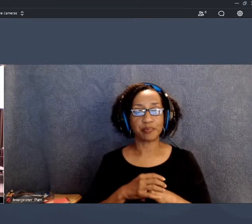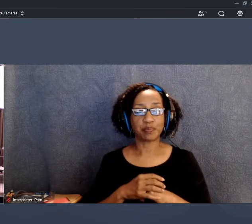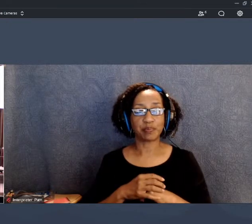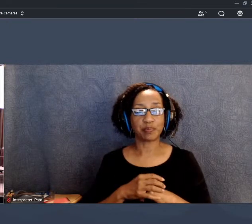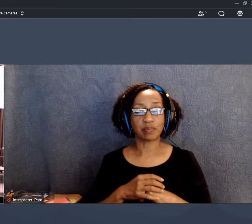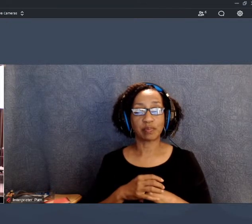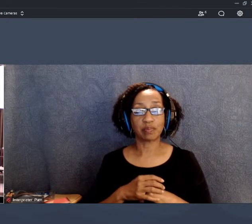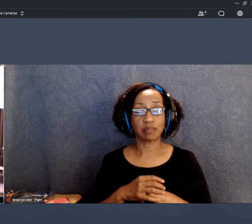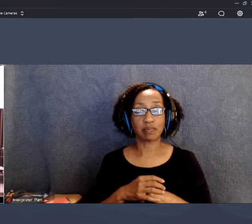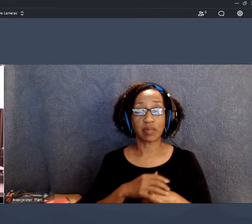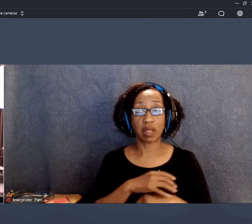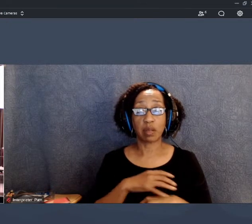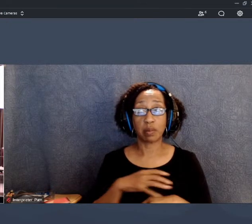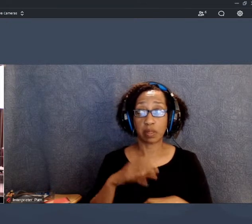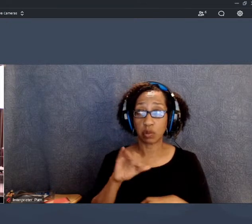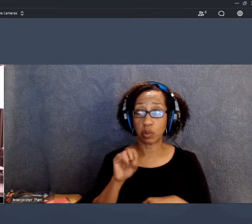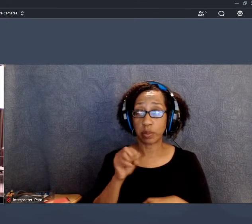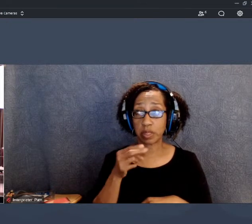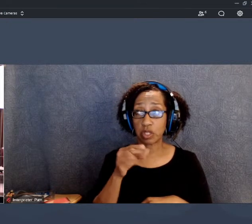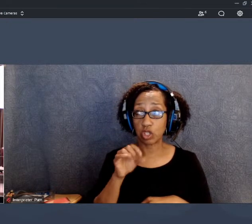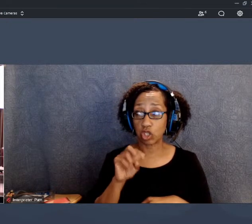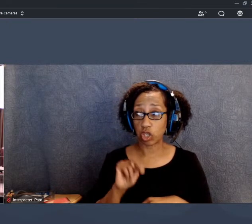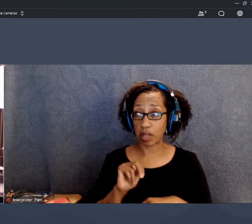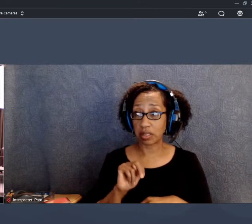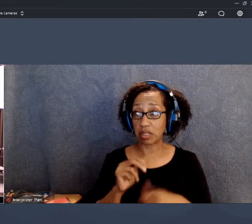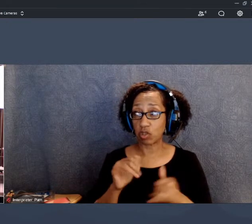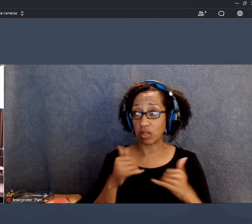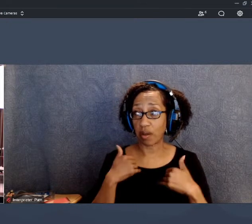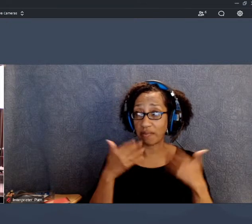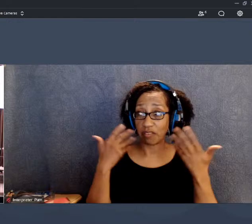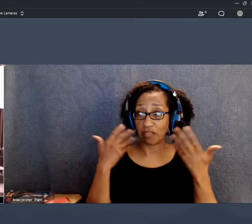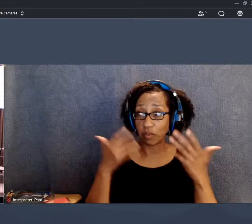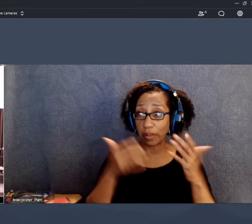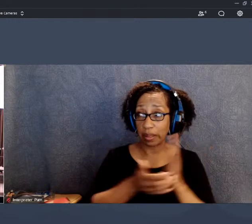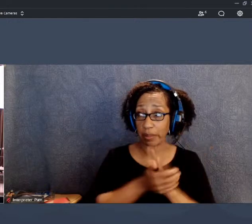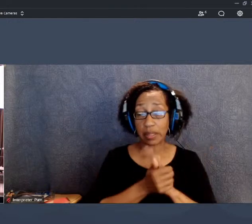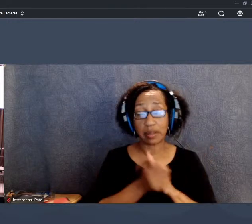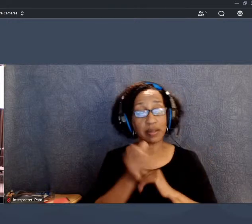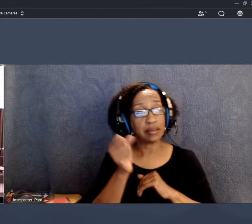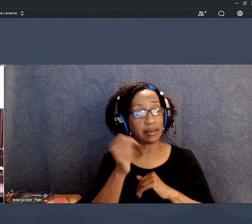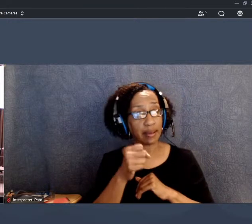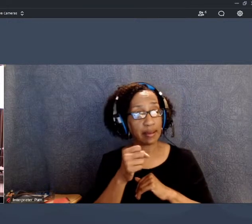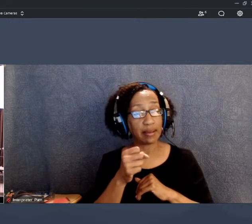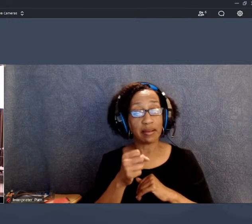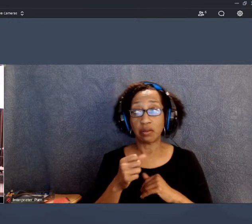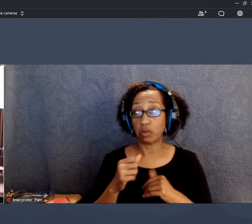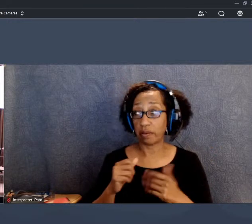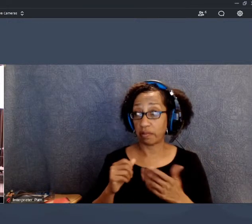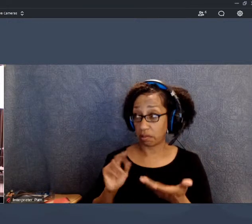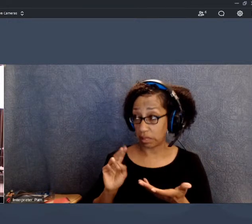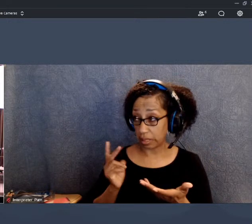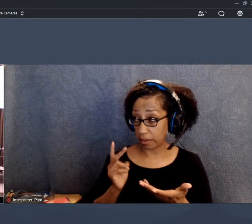Councilwoman Johnson, you still have a friendly amendment? Yes. You have a second?